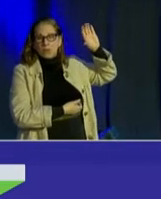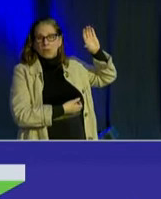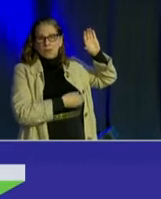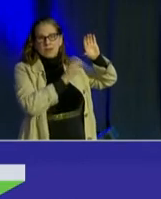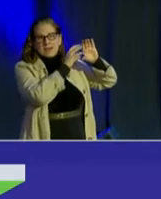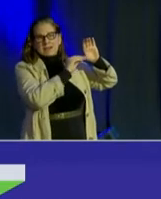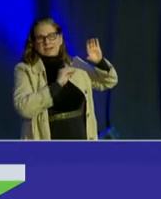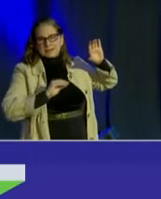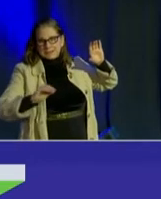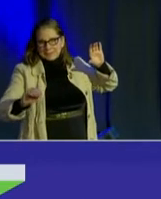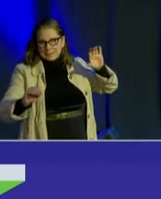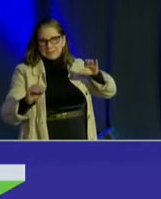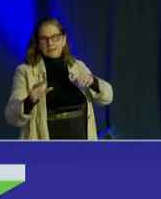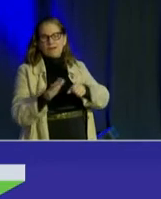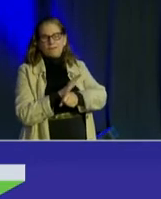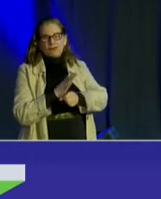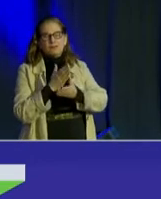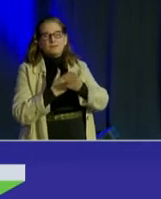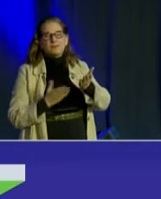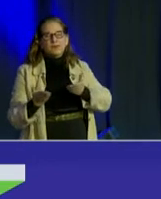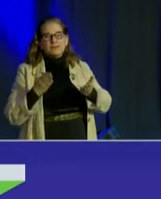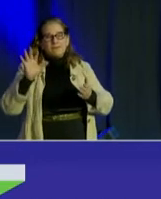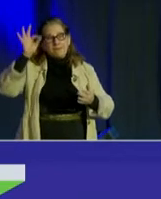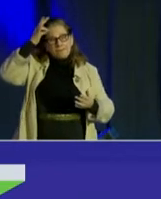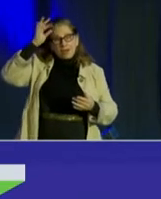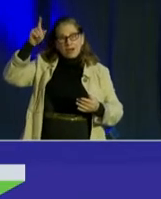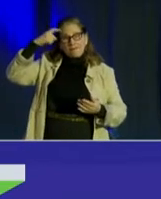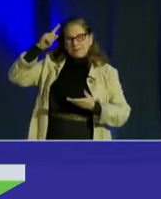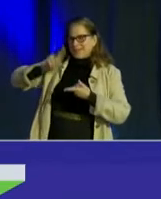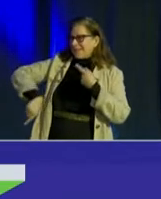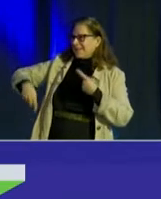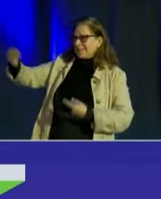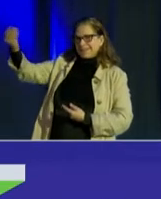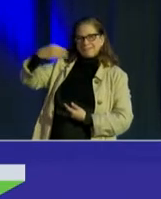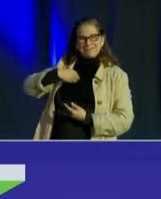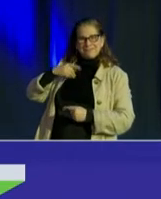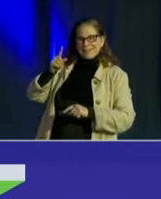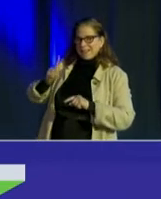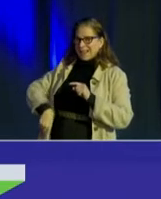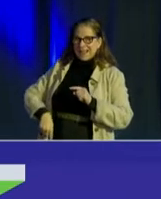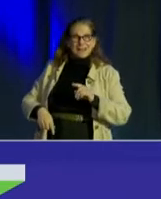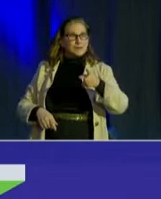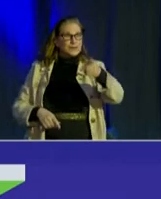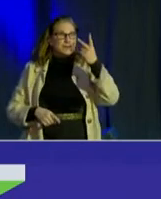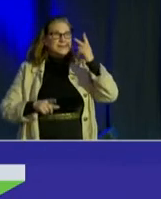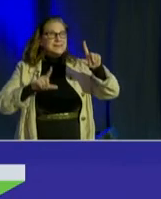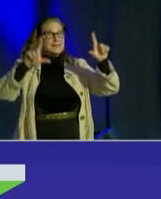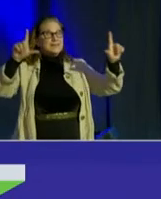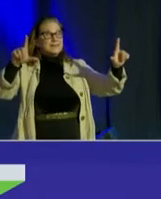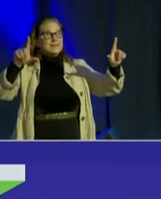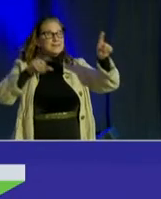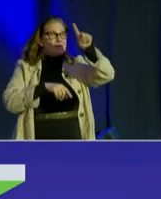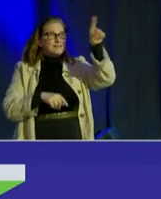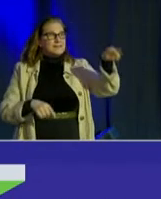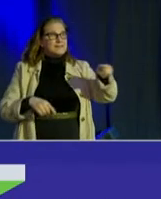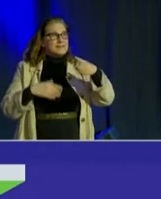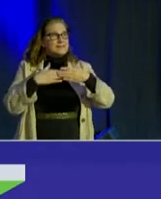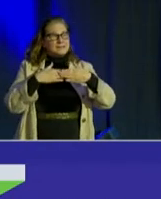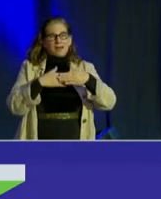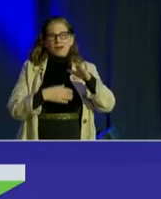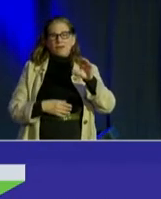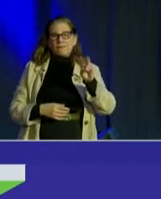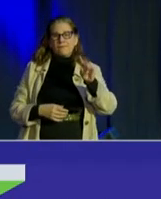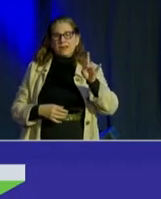government. Some of those you see on the slide that go beyond what you traditionally think of as a COVID response, that really deal with trying